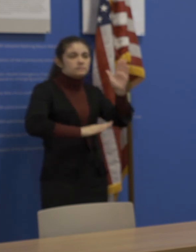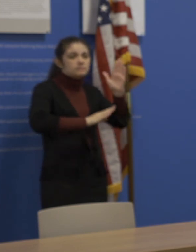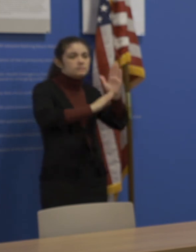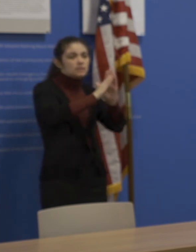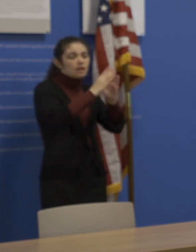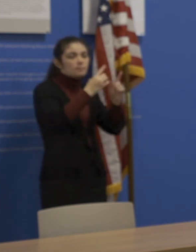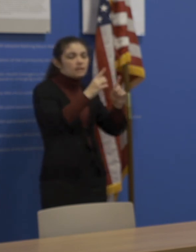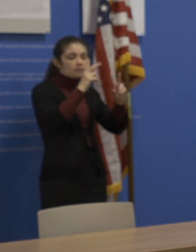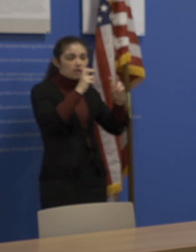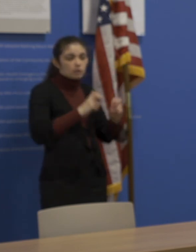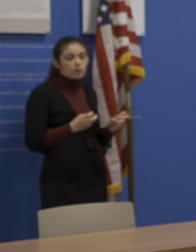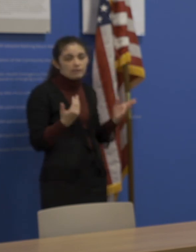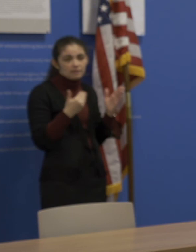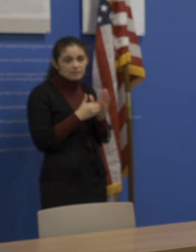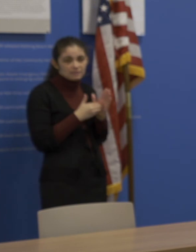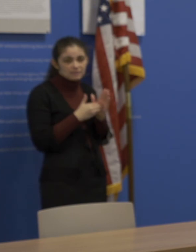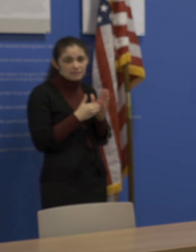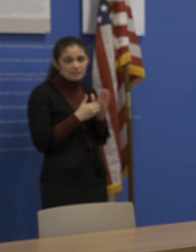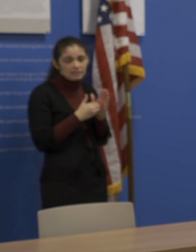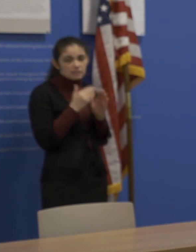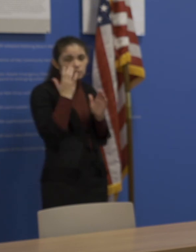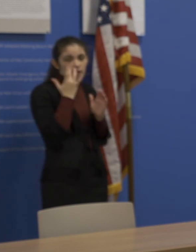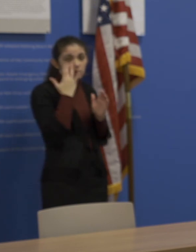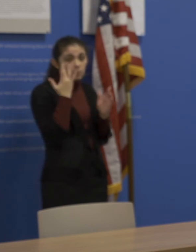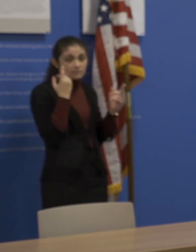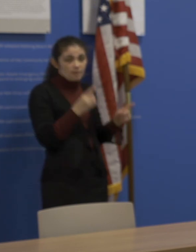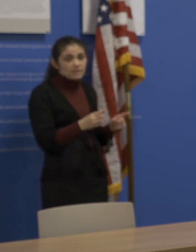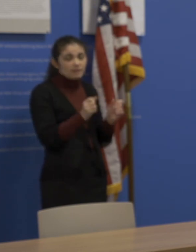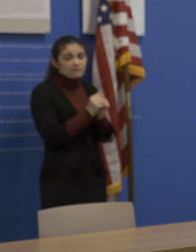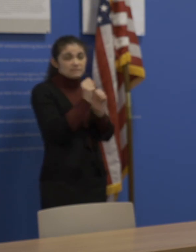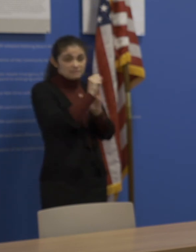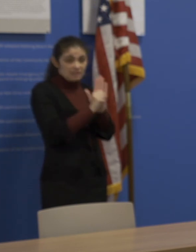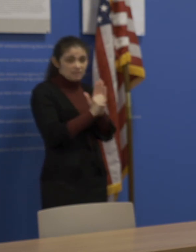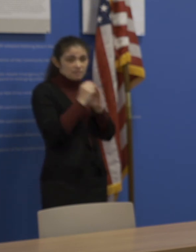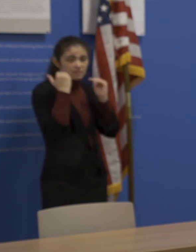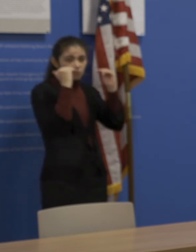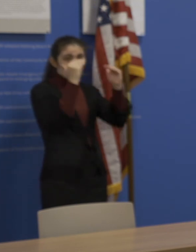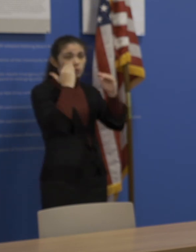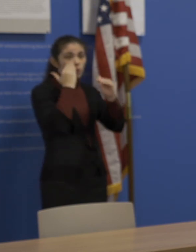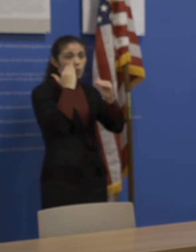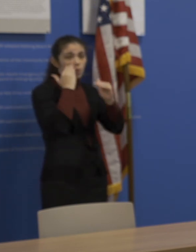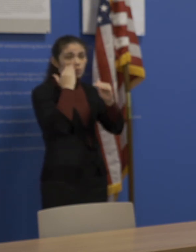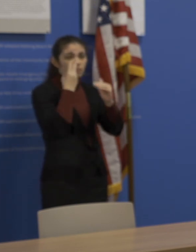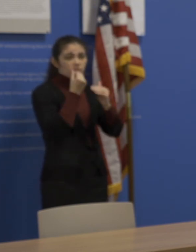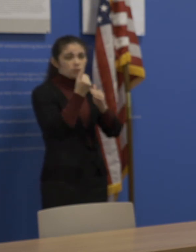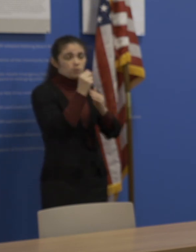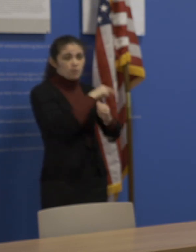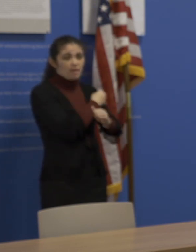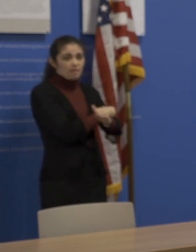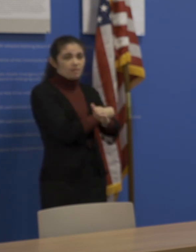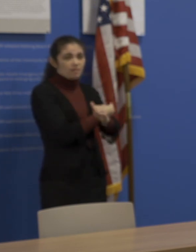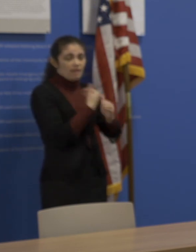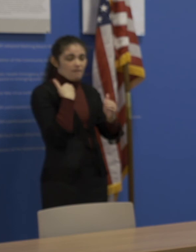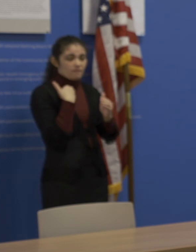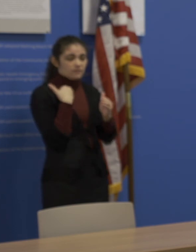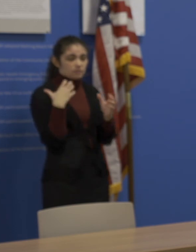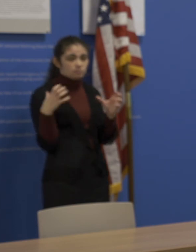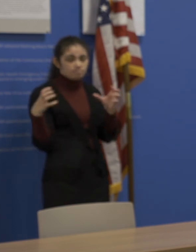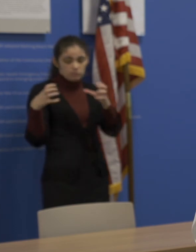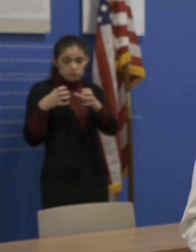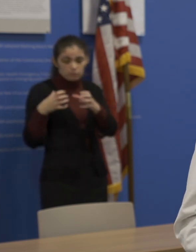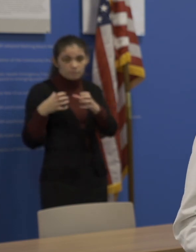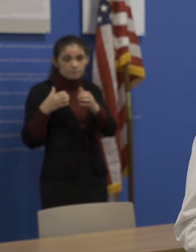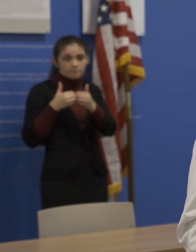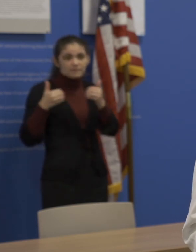constant reevaluation. So that's what I know is happening at the state level. I do know that certain healthcare institutions have cohorted patients. Of